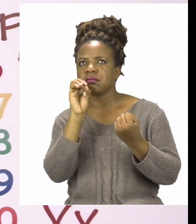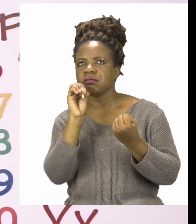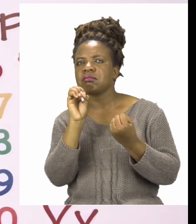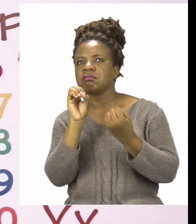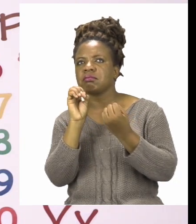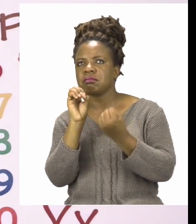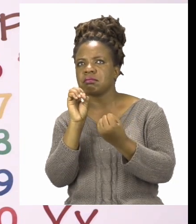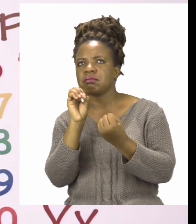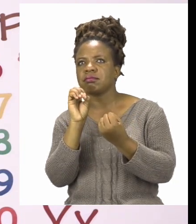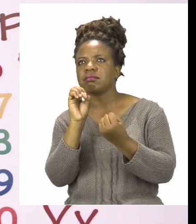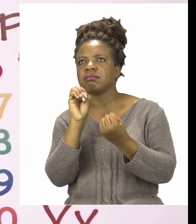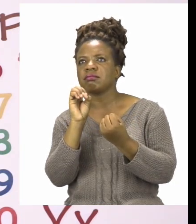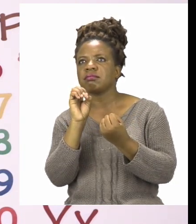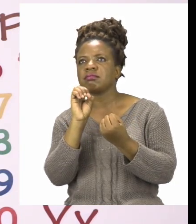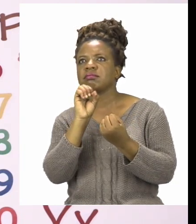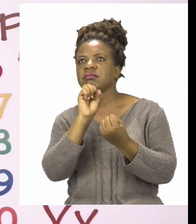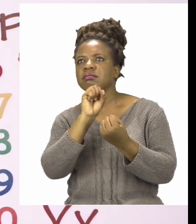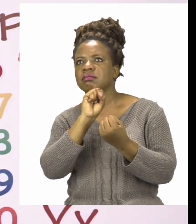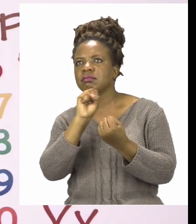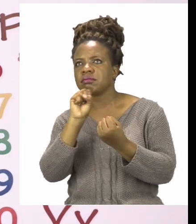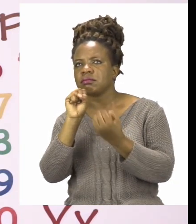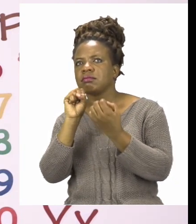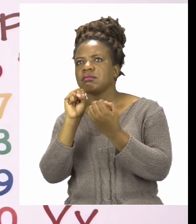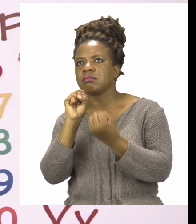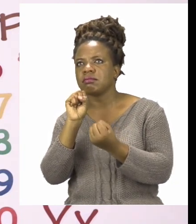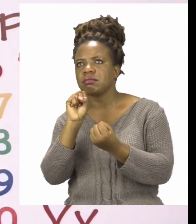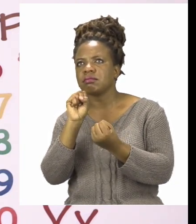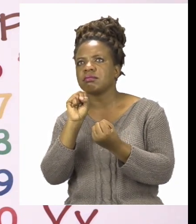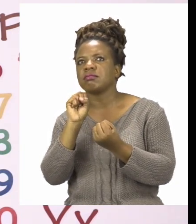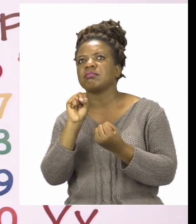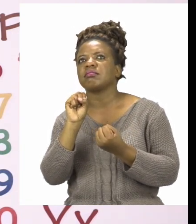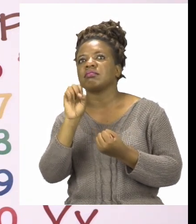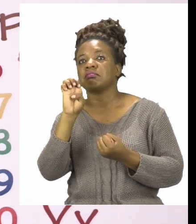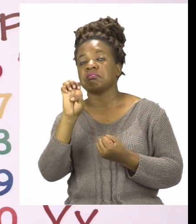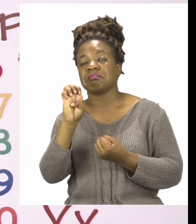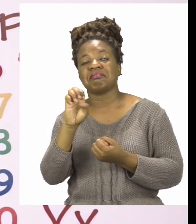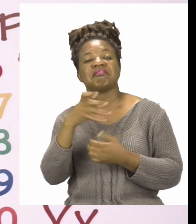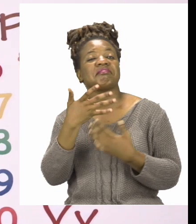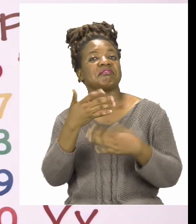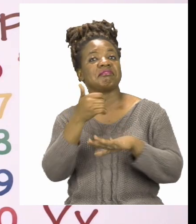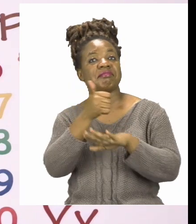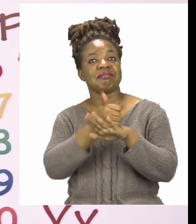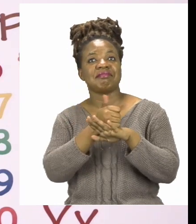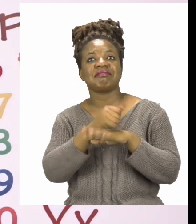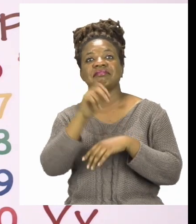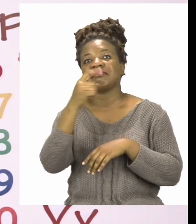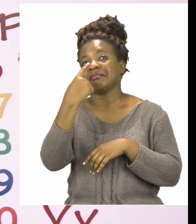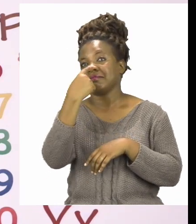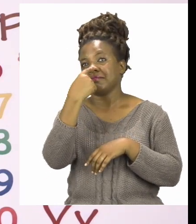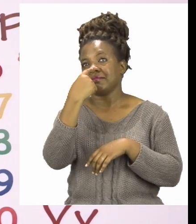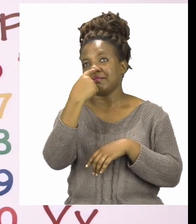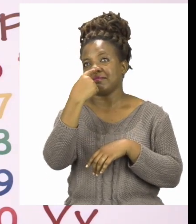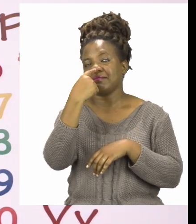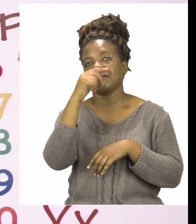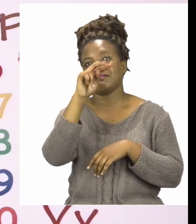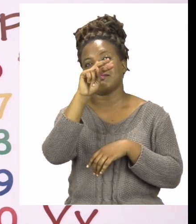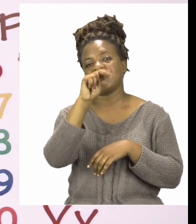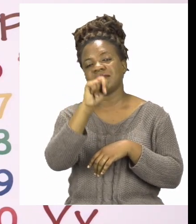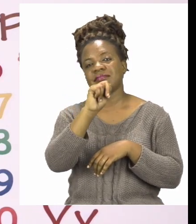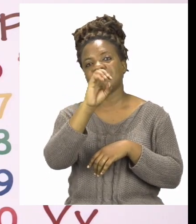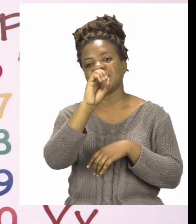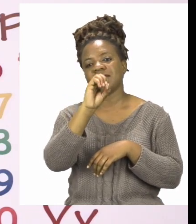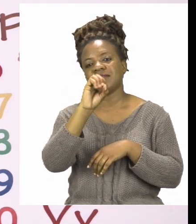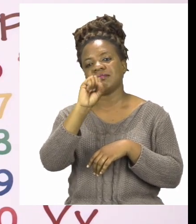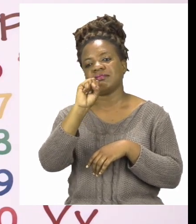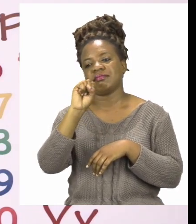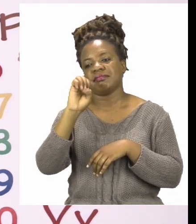O. There's an S and an E. So we have found our word nose. So we're going